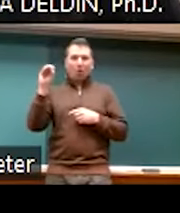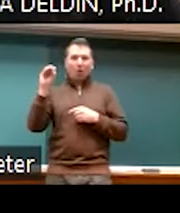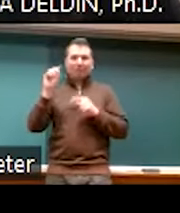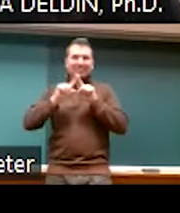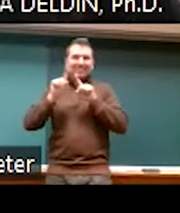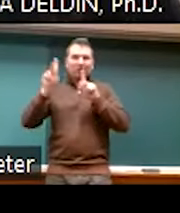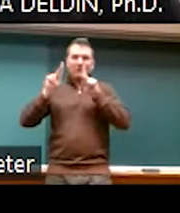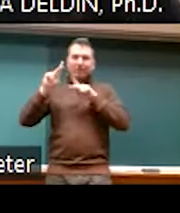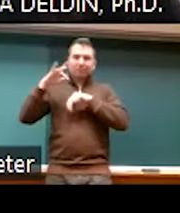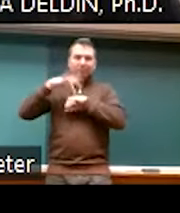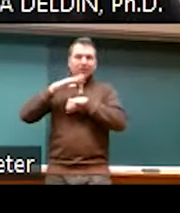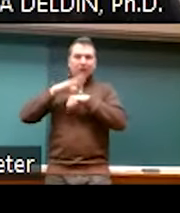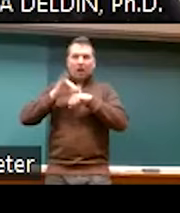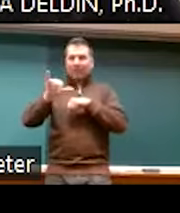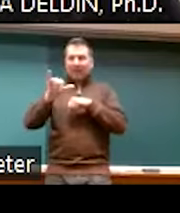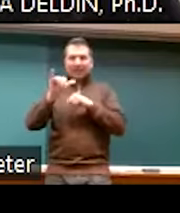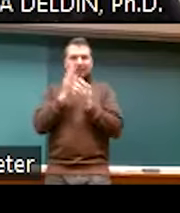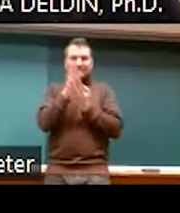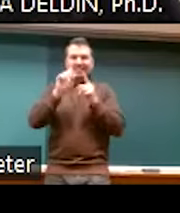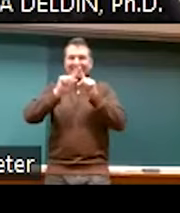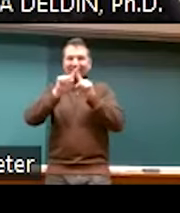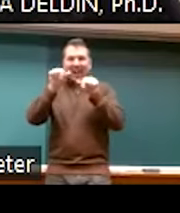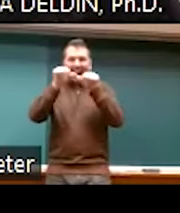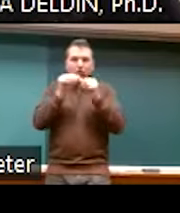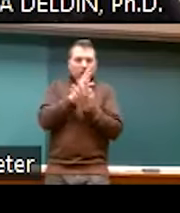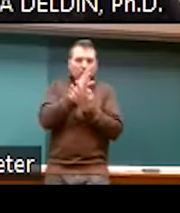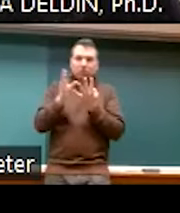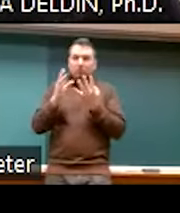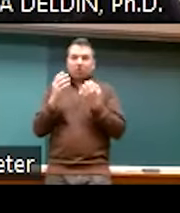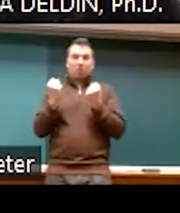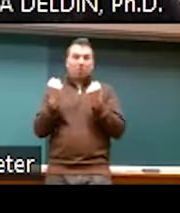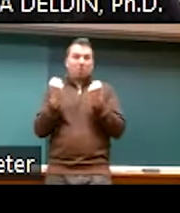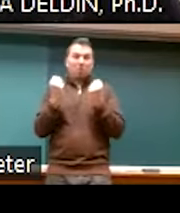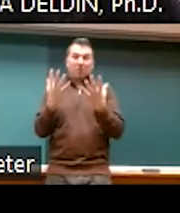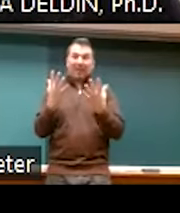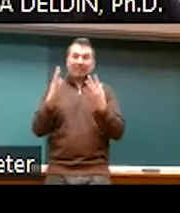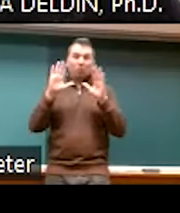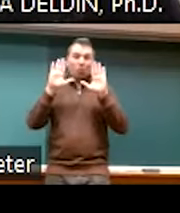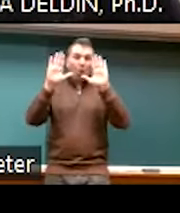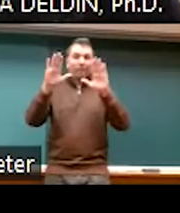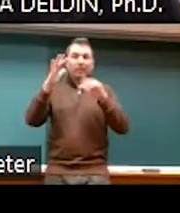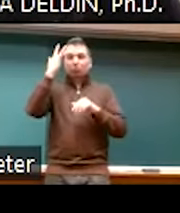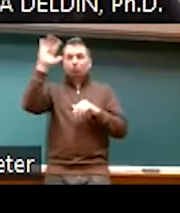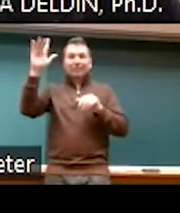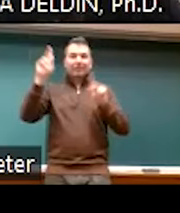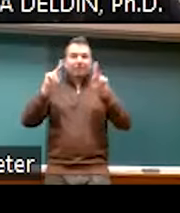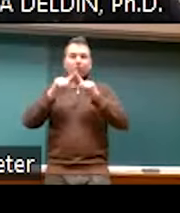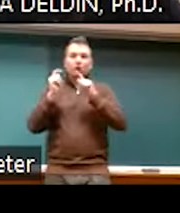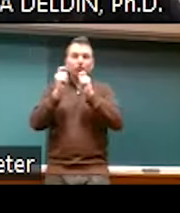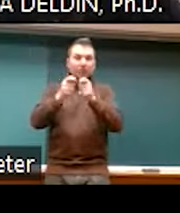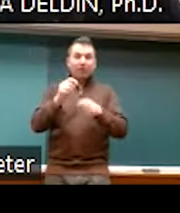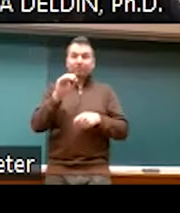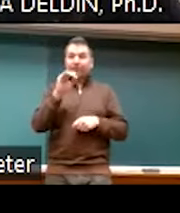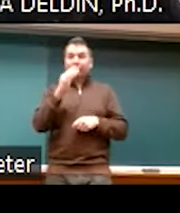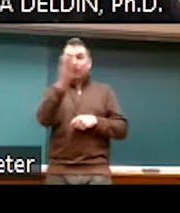on these other versions, like the kid version and so forth. Lots of amazingly brilliant students. And of course, our participants, we've had support